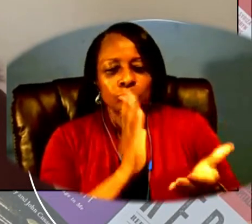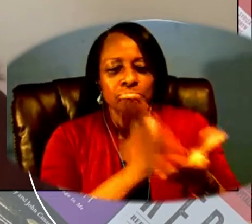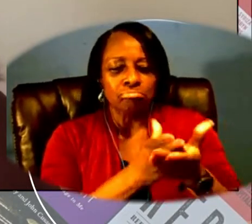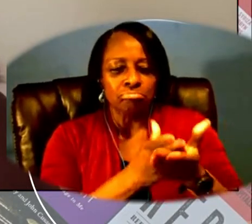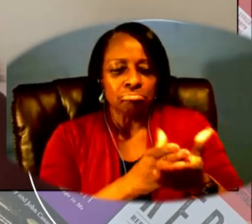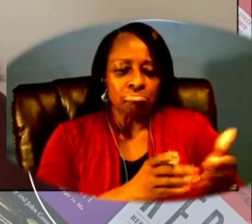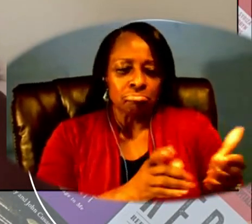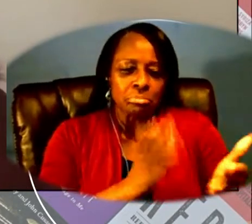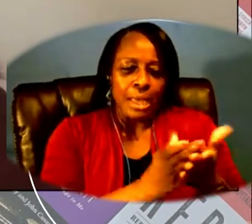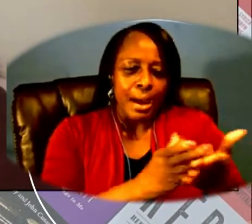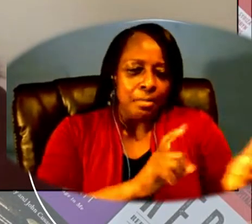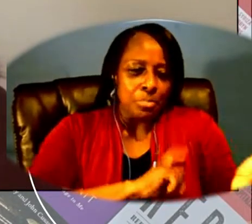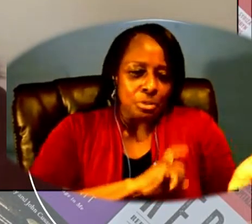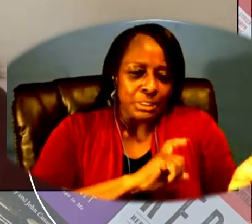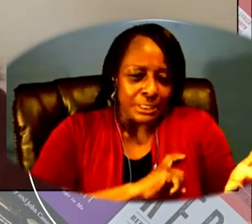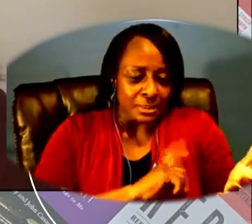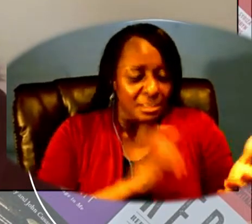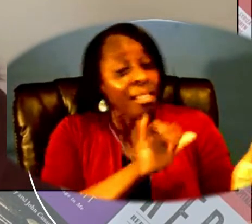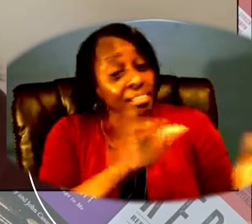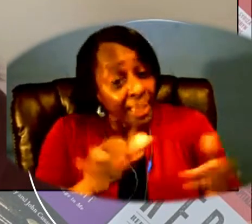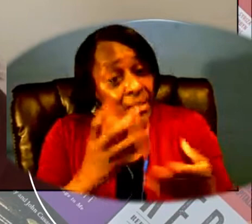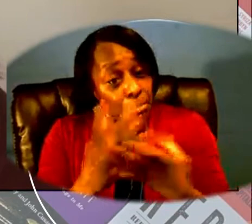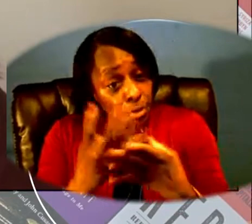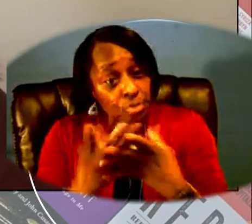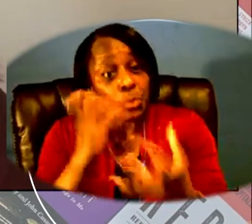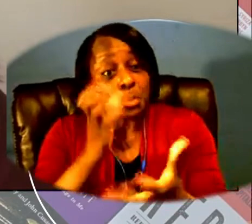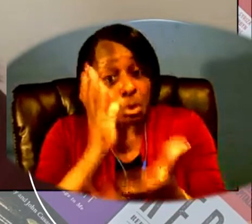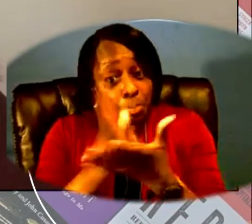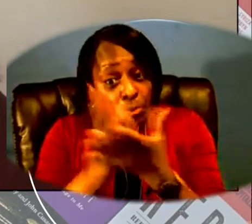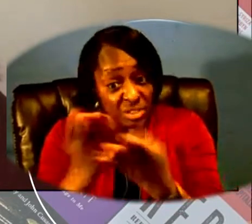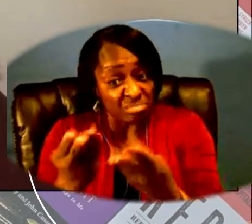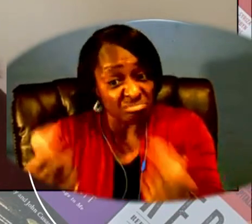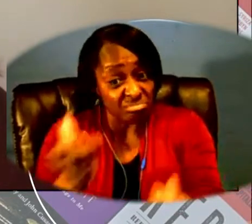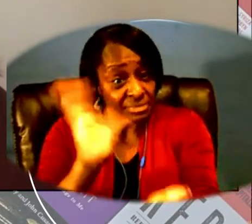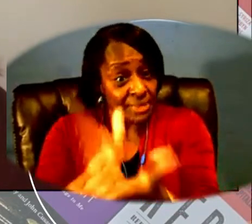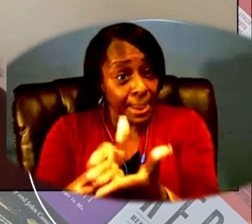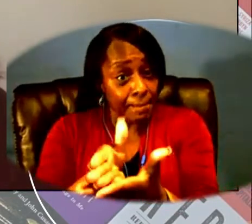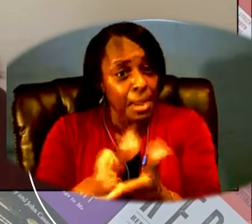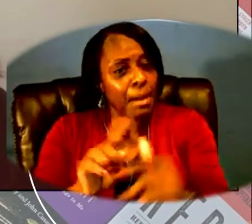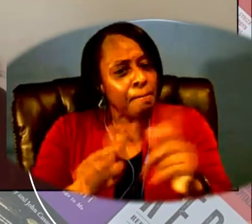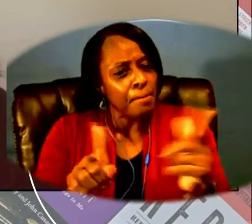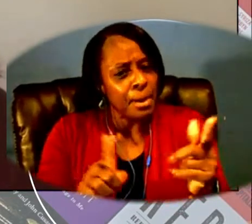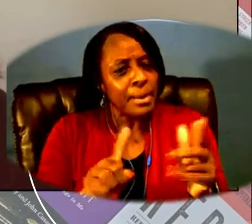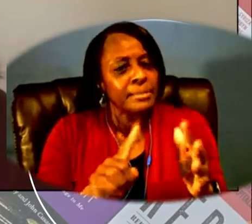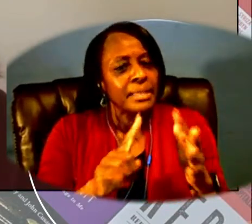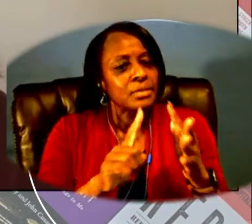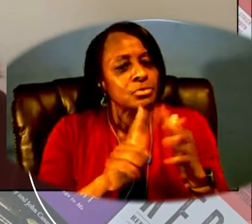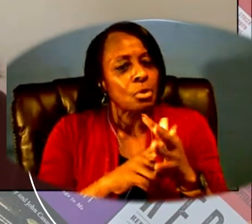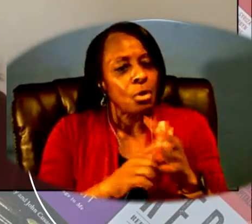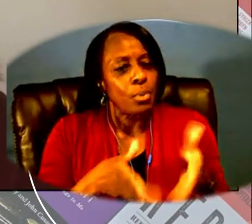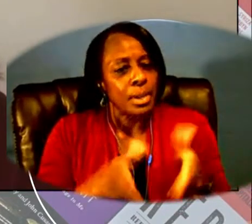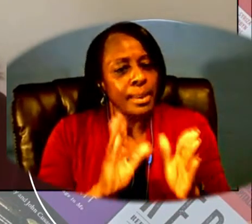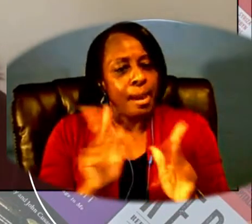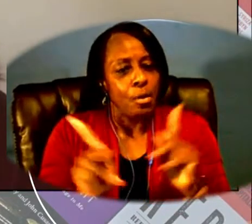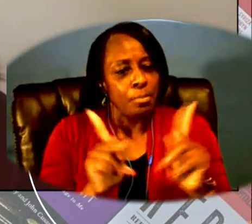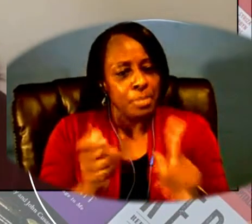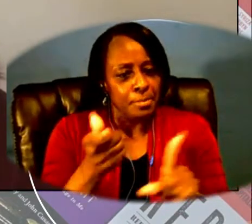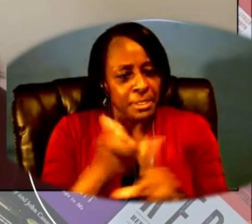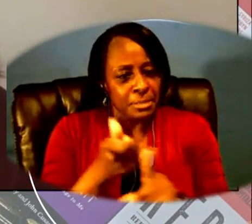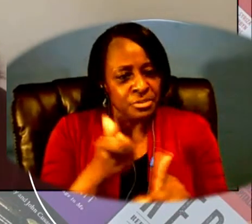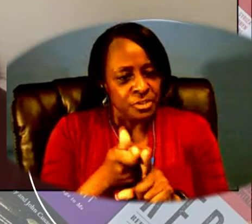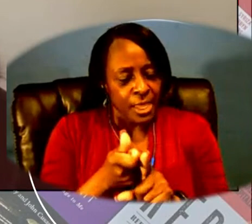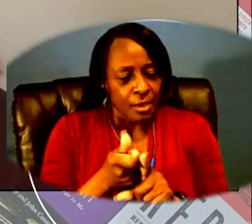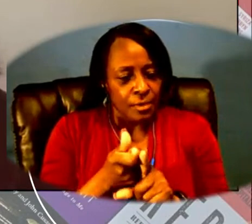the prisons to end, but it has to go, and it has to start with allowing the people who are doing the